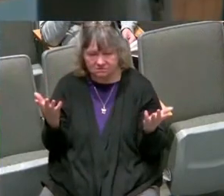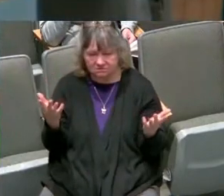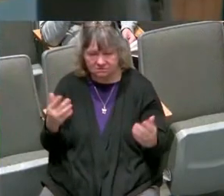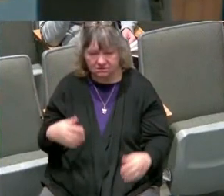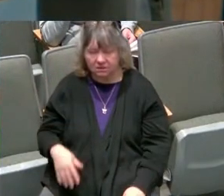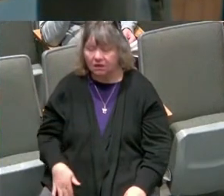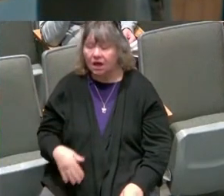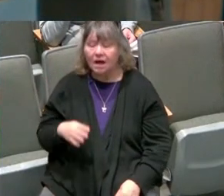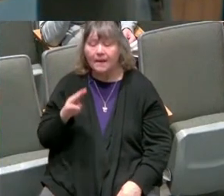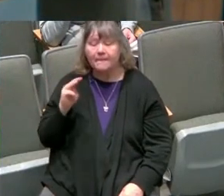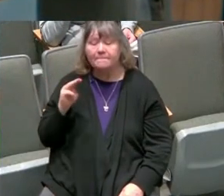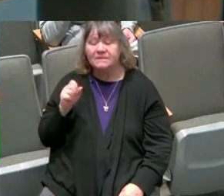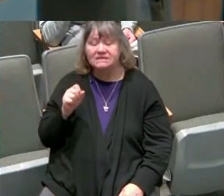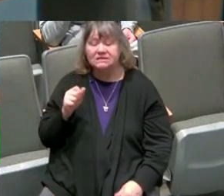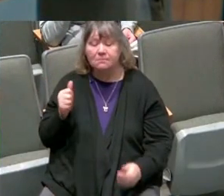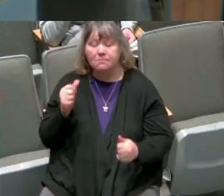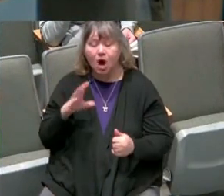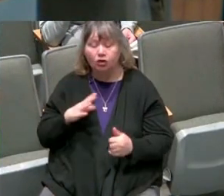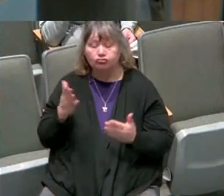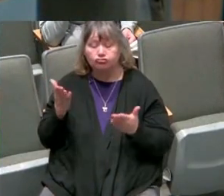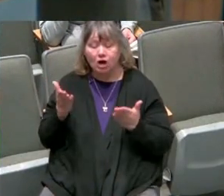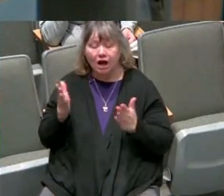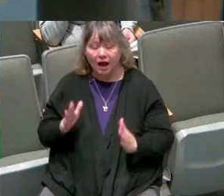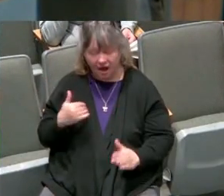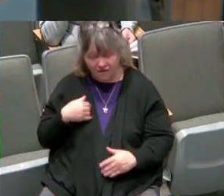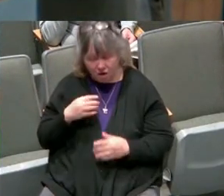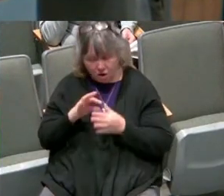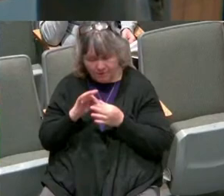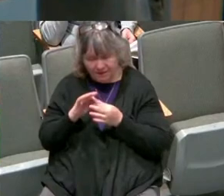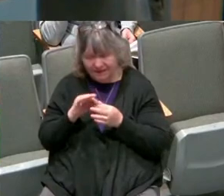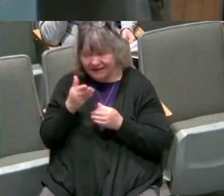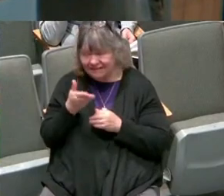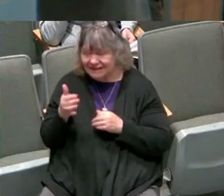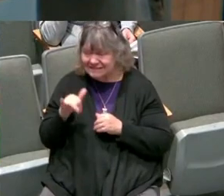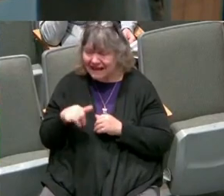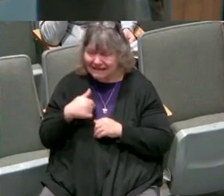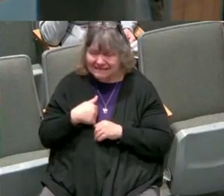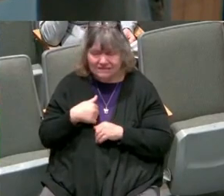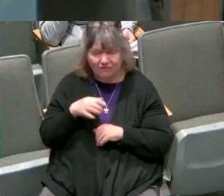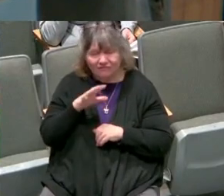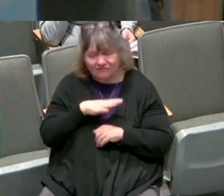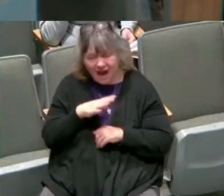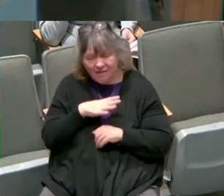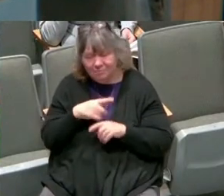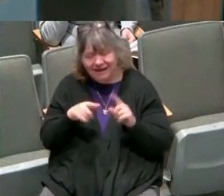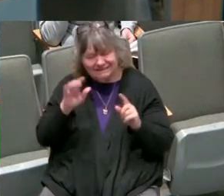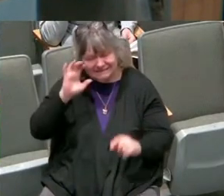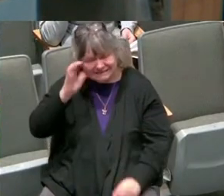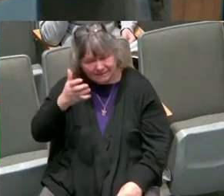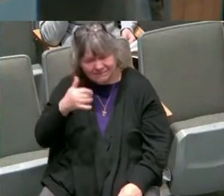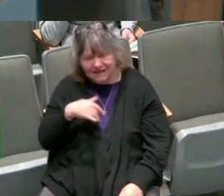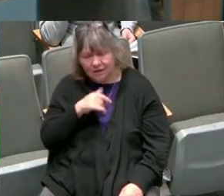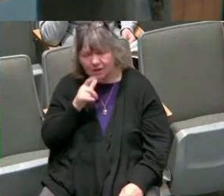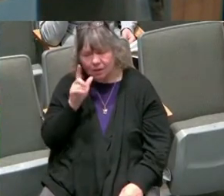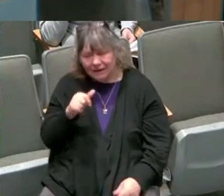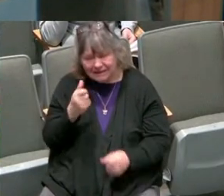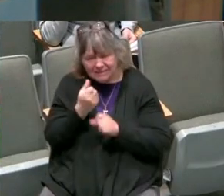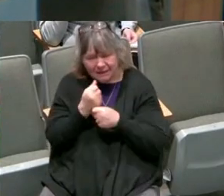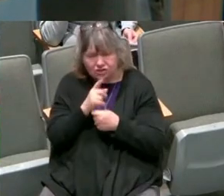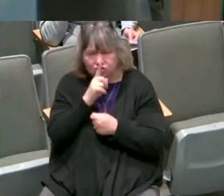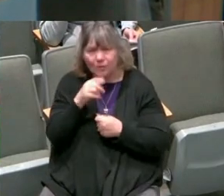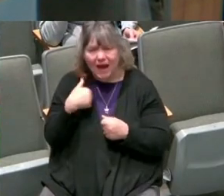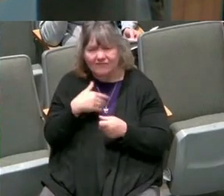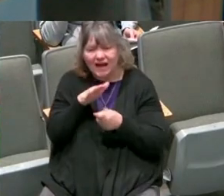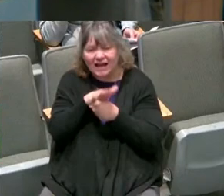moderator I haven't then I just have a comment things like this were fine but it just seems to me I think you want to make sure you have